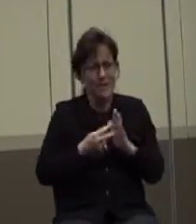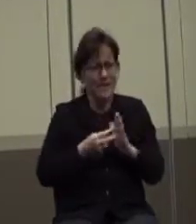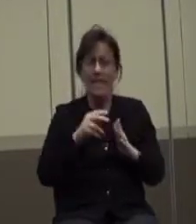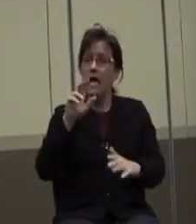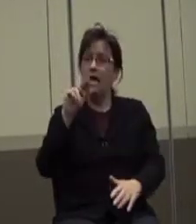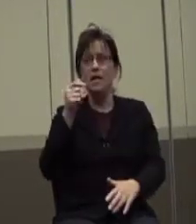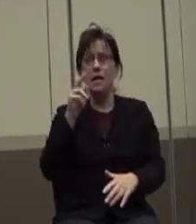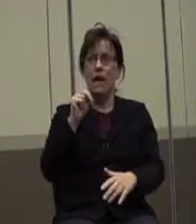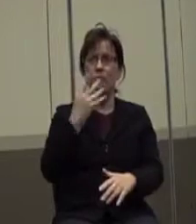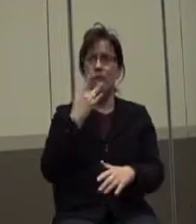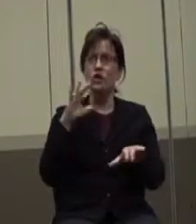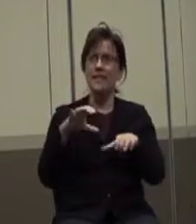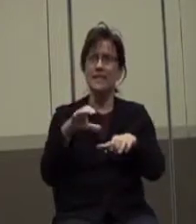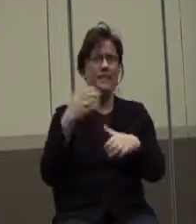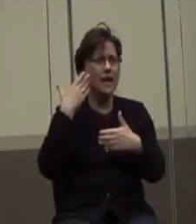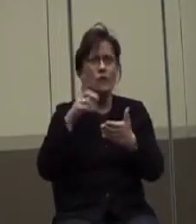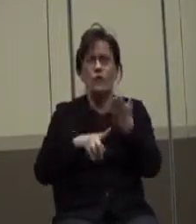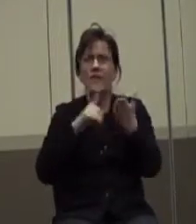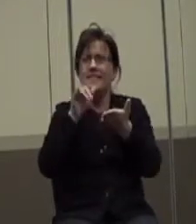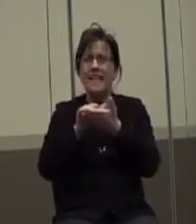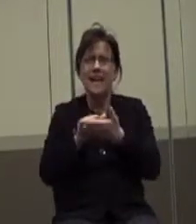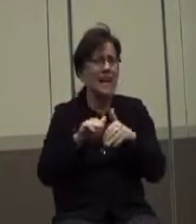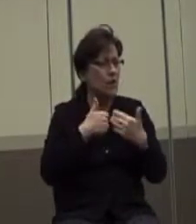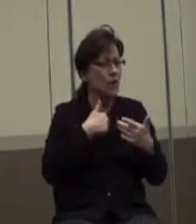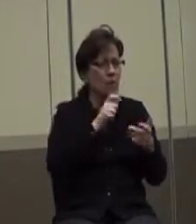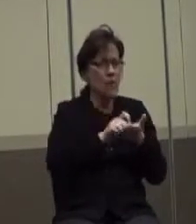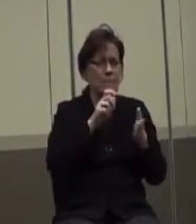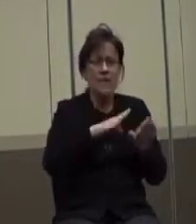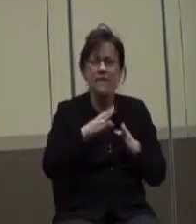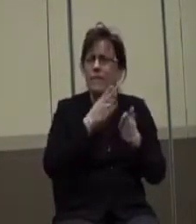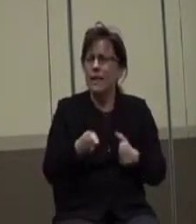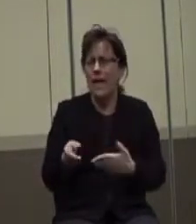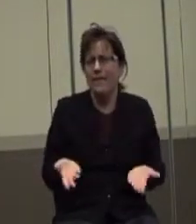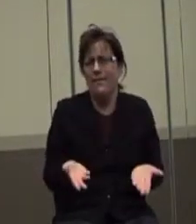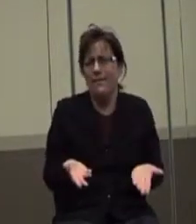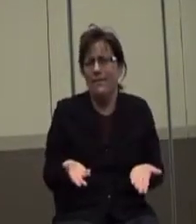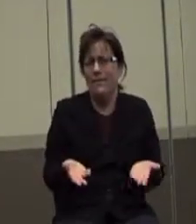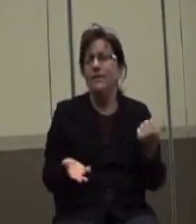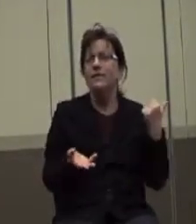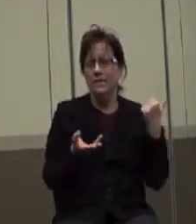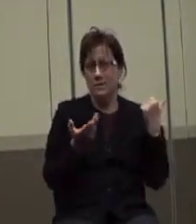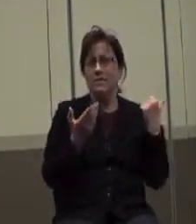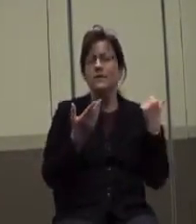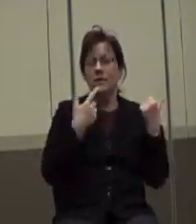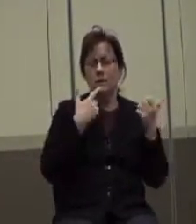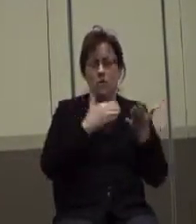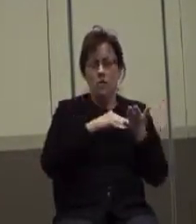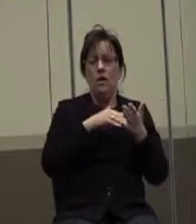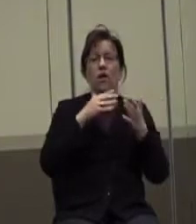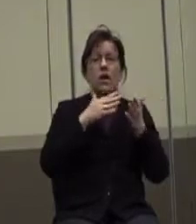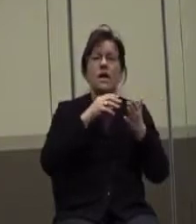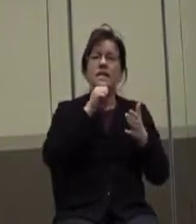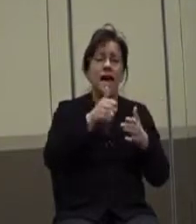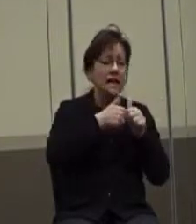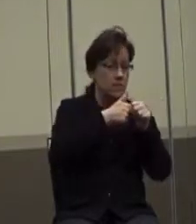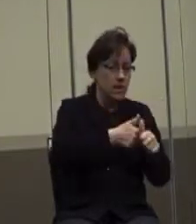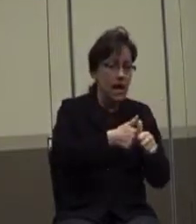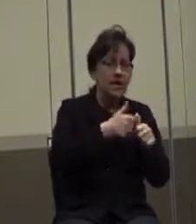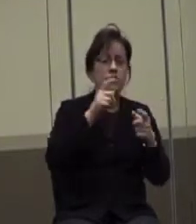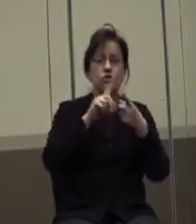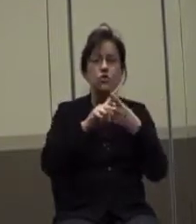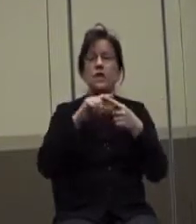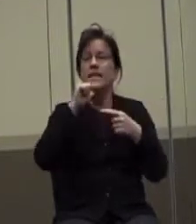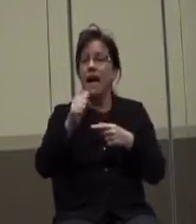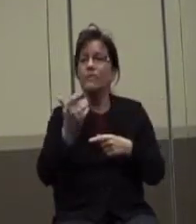non-preferred activity is, so how do I know how to write a behavior plan? Right. Yeah, so if I don't, she was saying that a lot of times it says, non-compliance and non-preferred